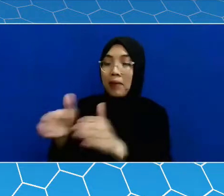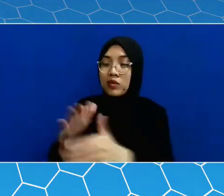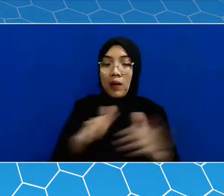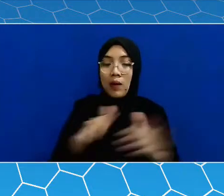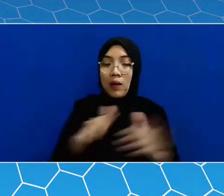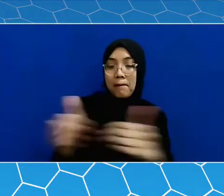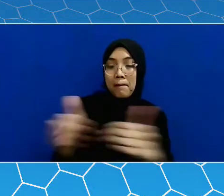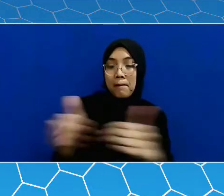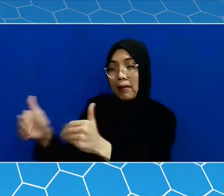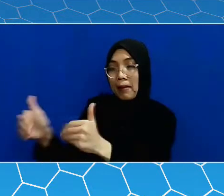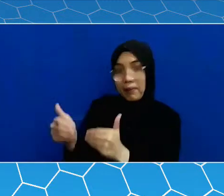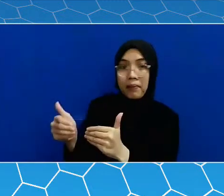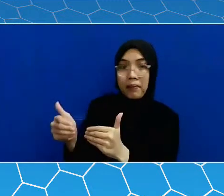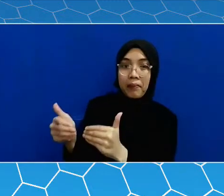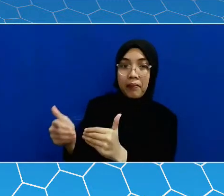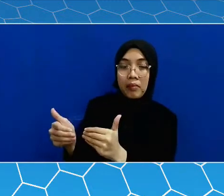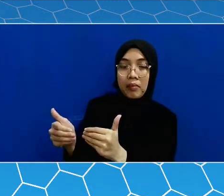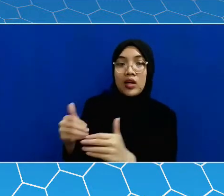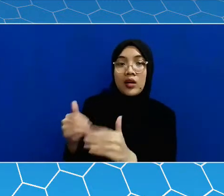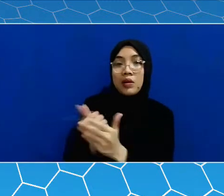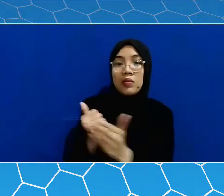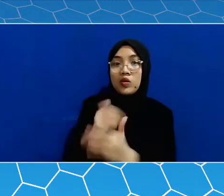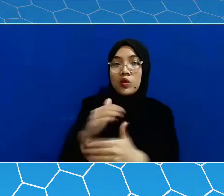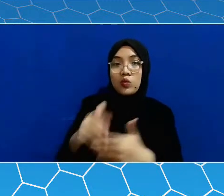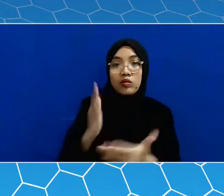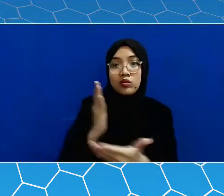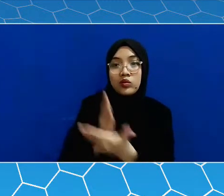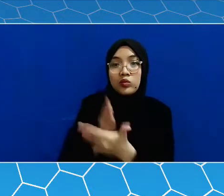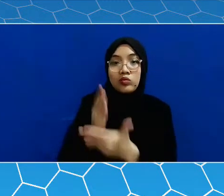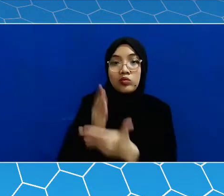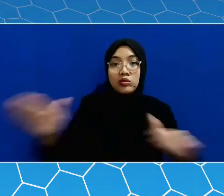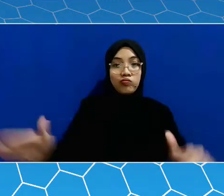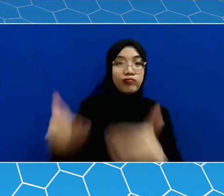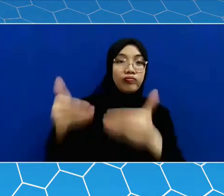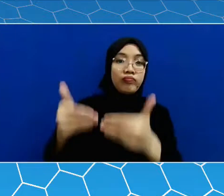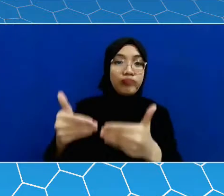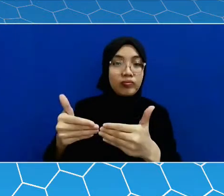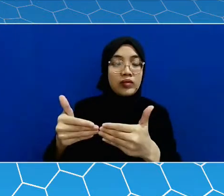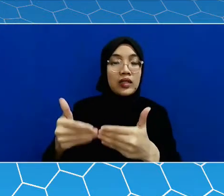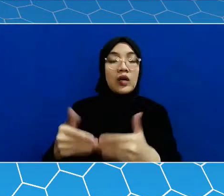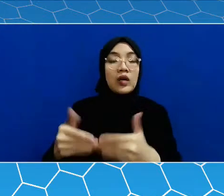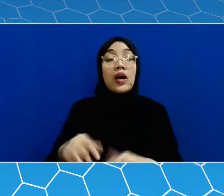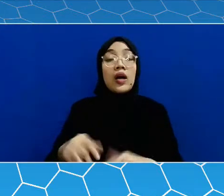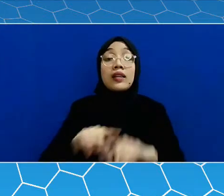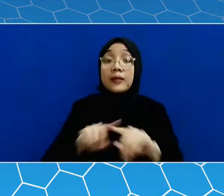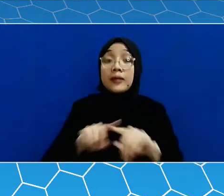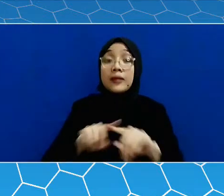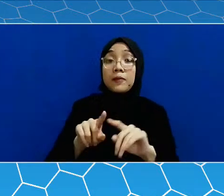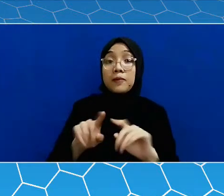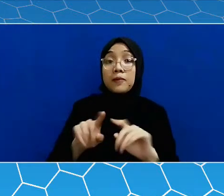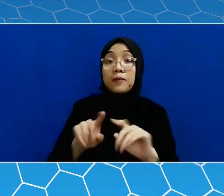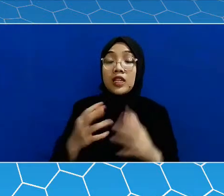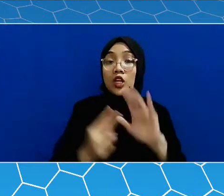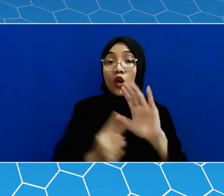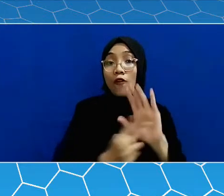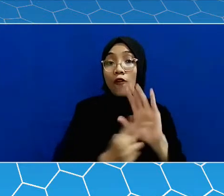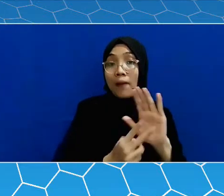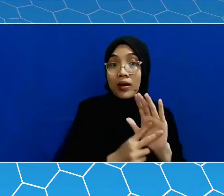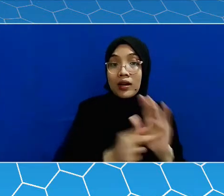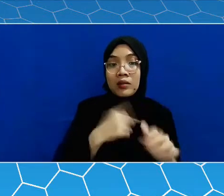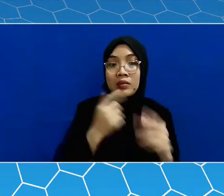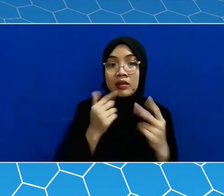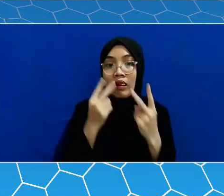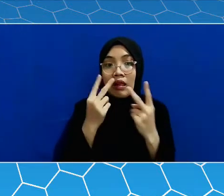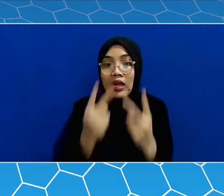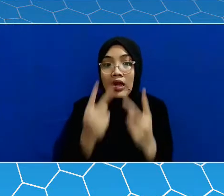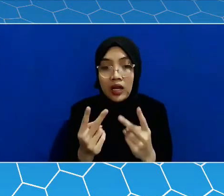lockdown. But eventually, I think what happened starting in November, then we can see the rise of